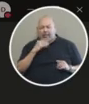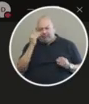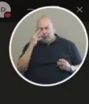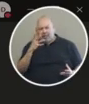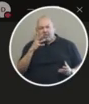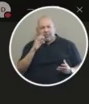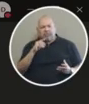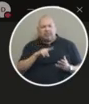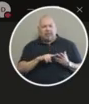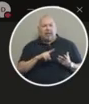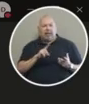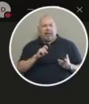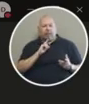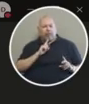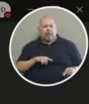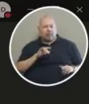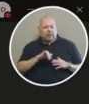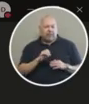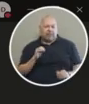He'll have to answer that.